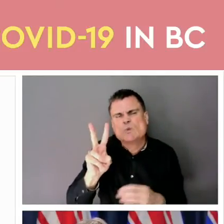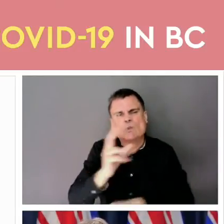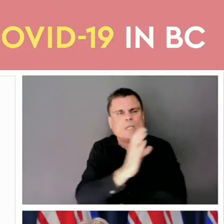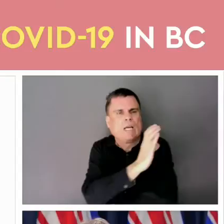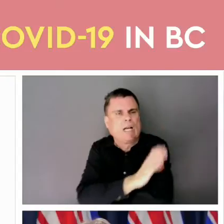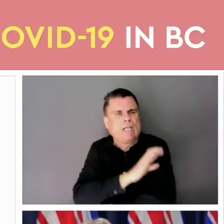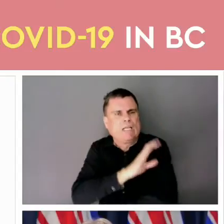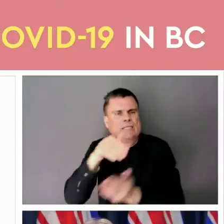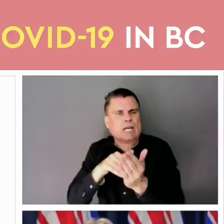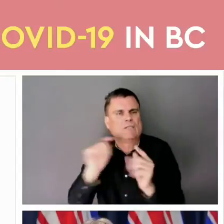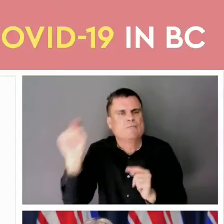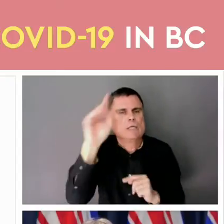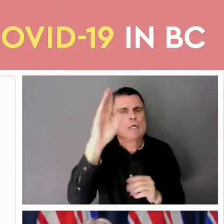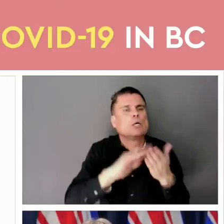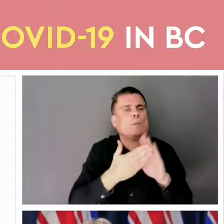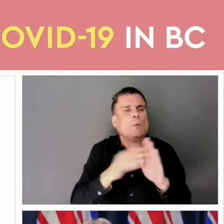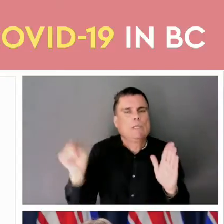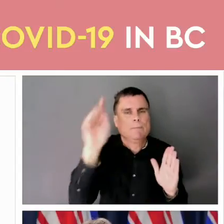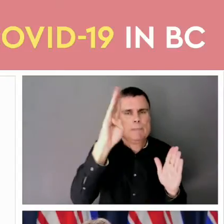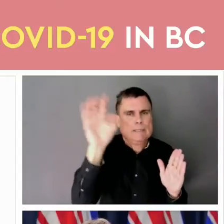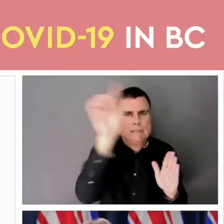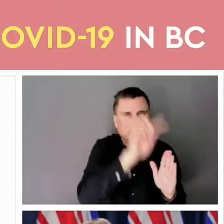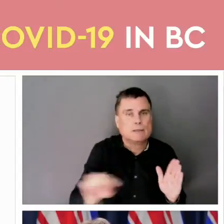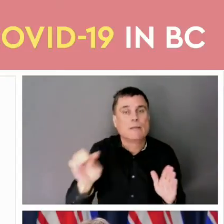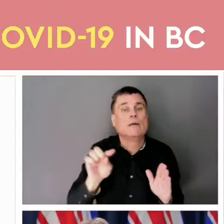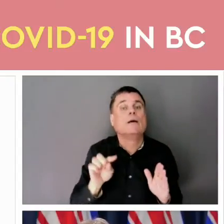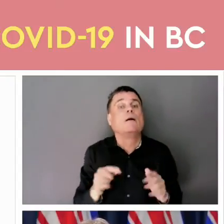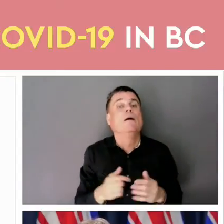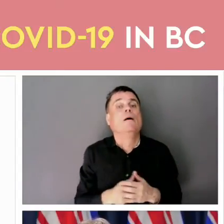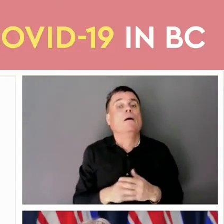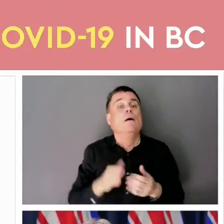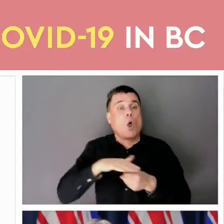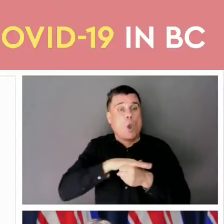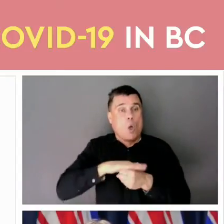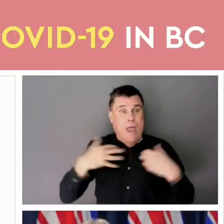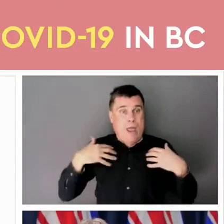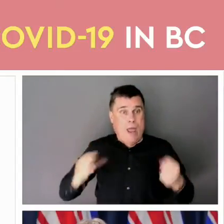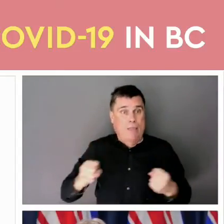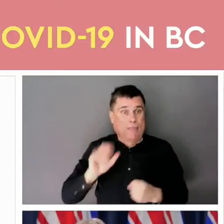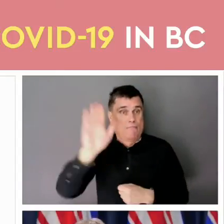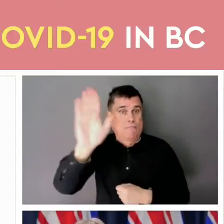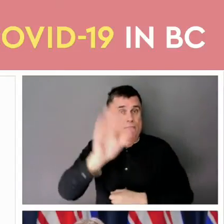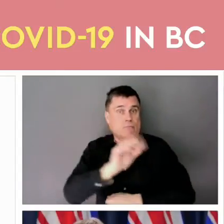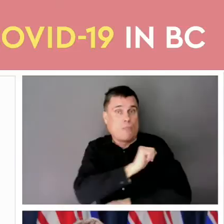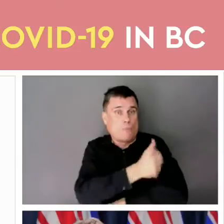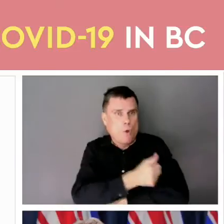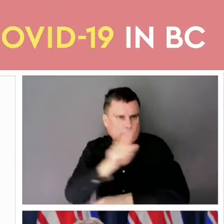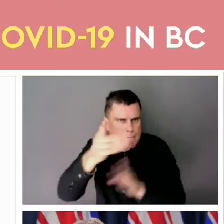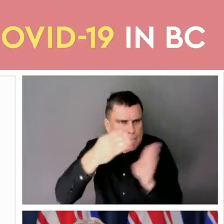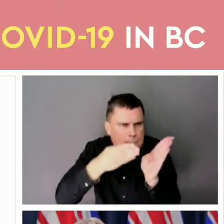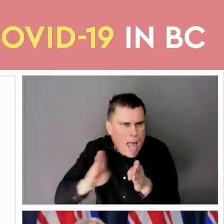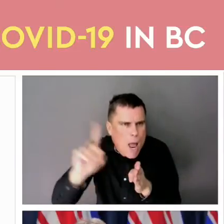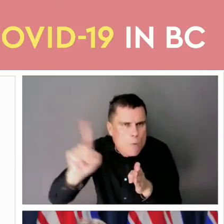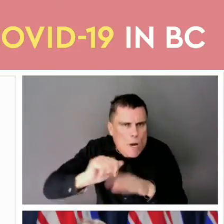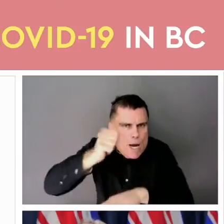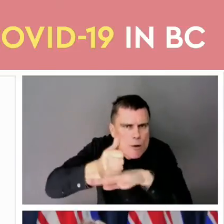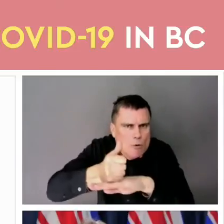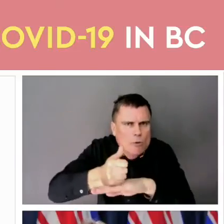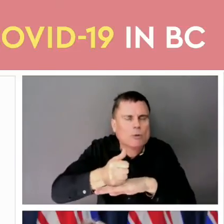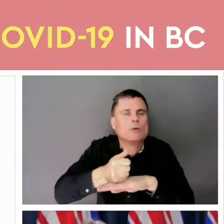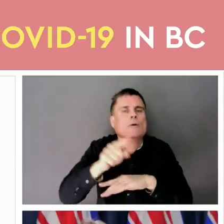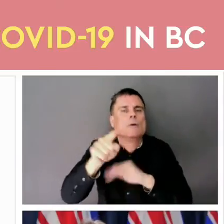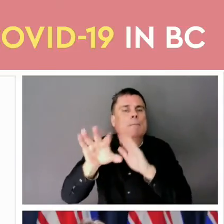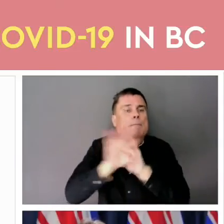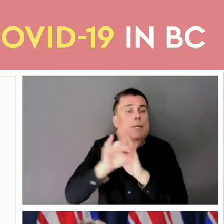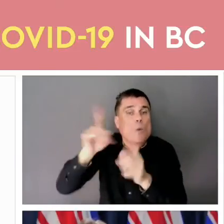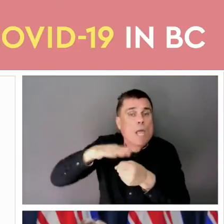be overseen by the local health authorities. And they've been organized to, you know, really be a convenient central location for people